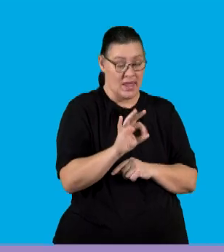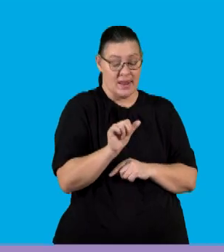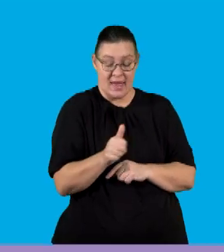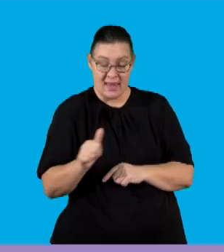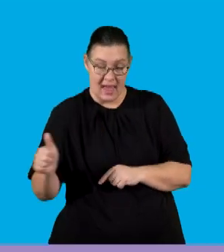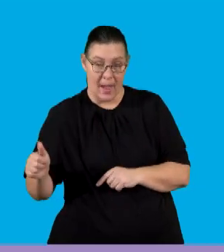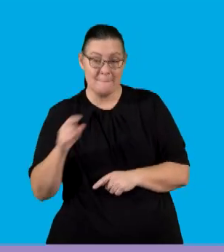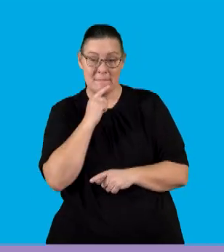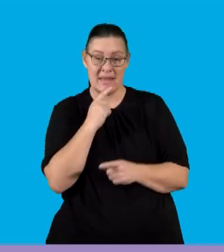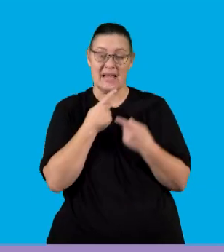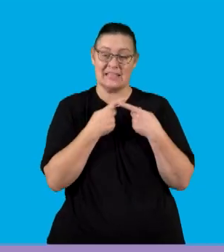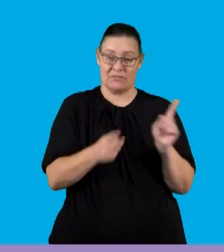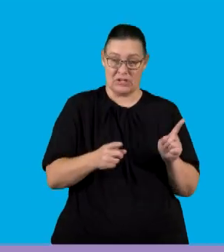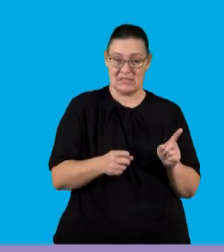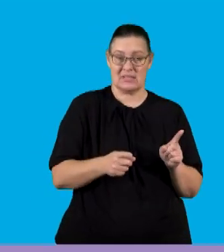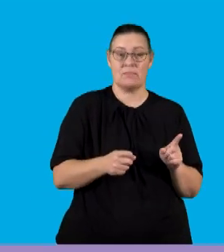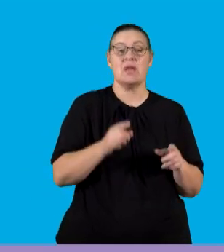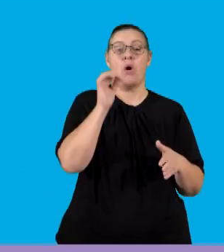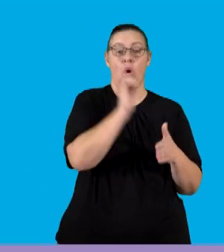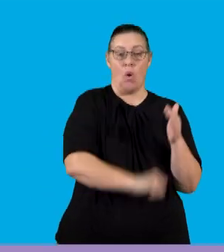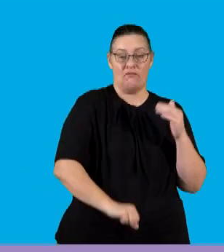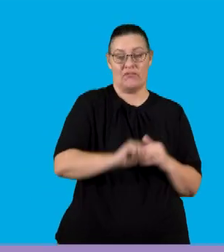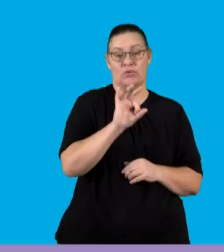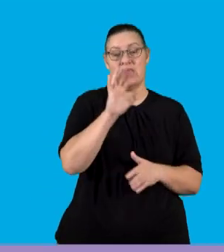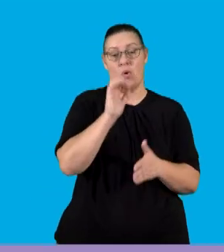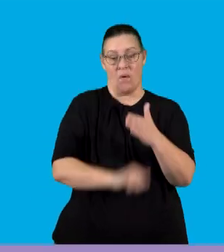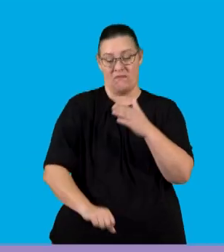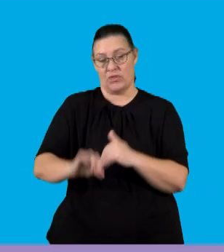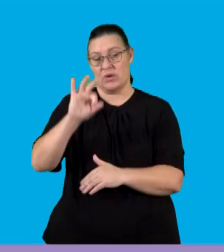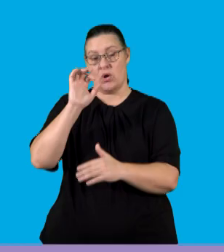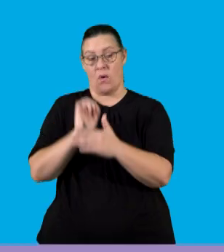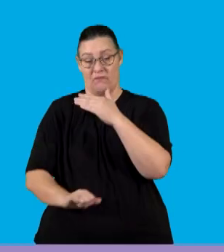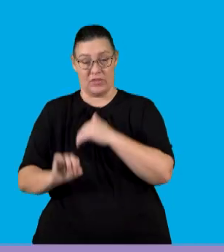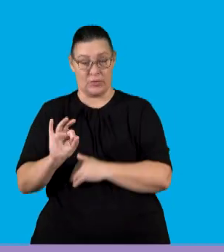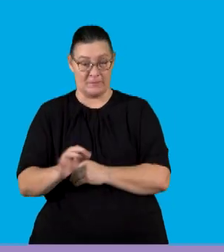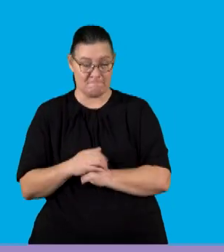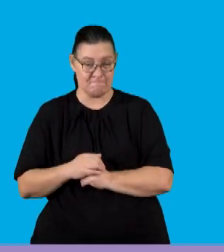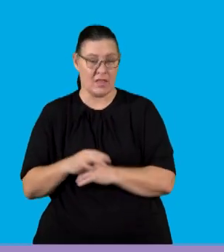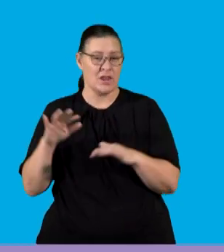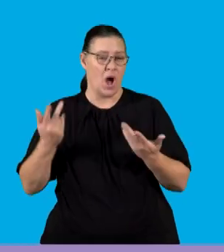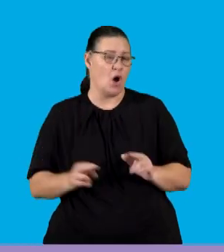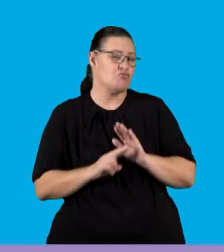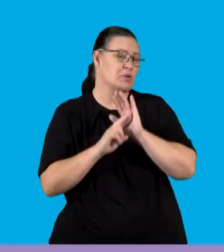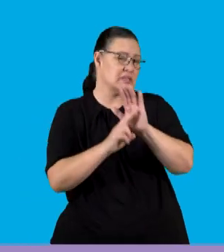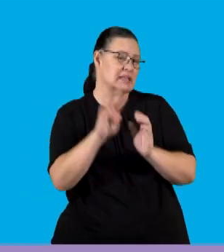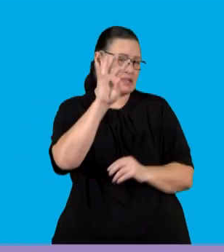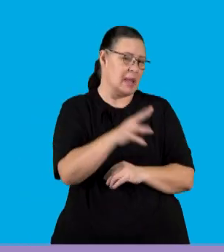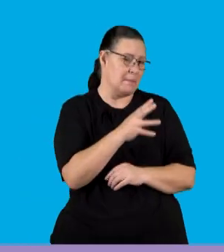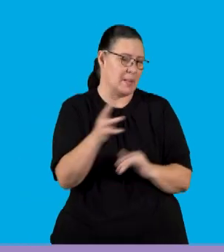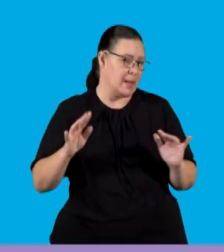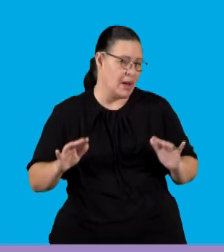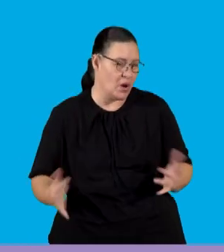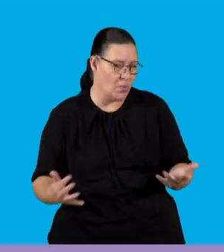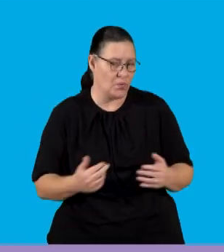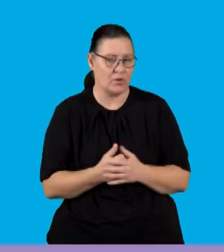using that constant difference of a -3. So how are we going to represent this information in